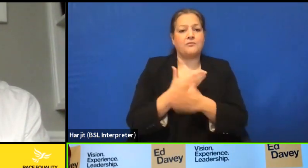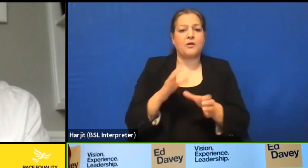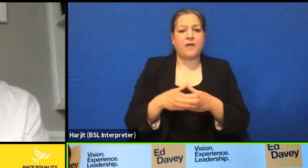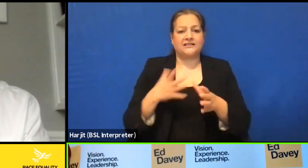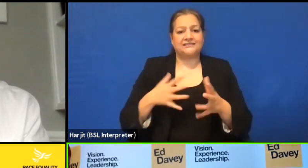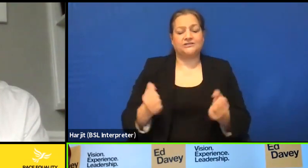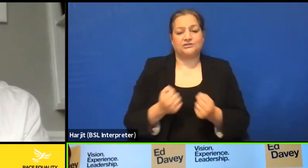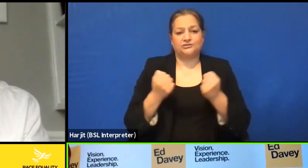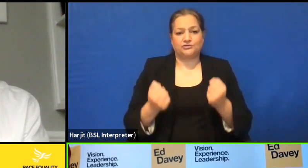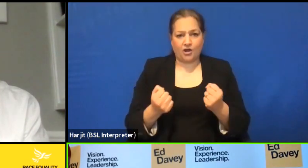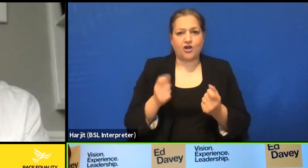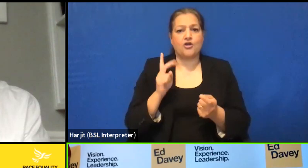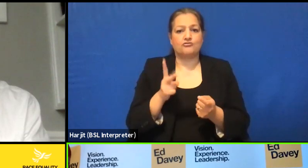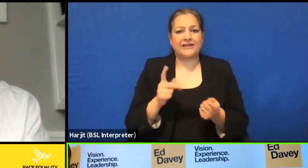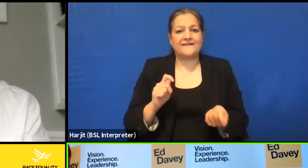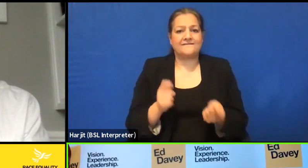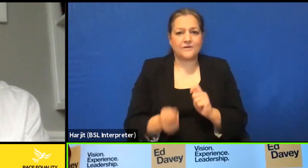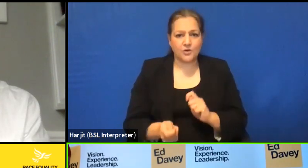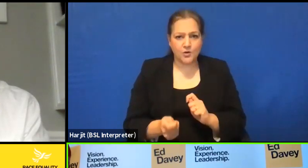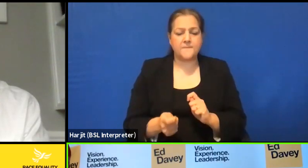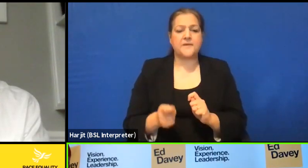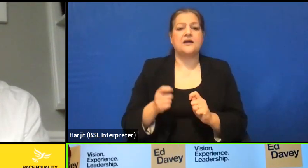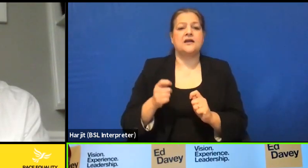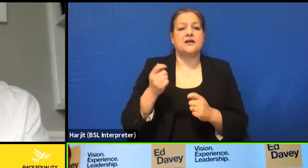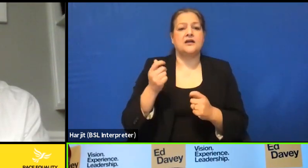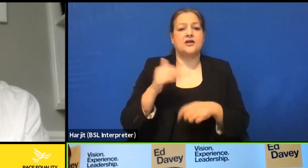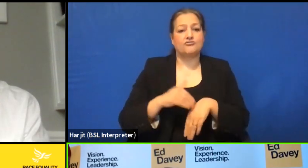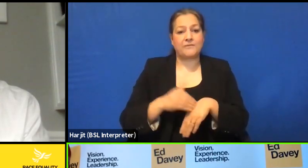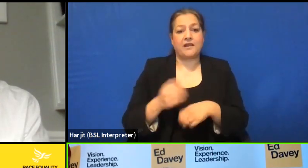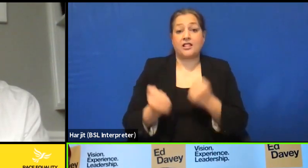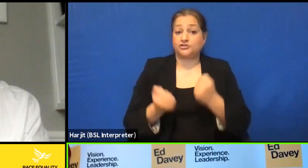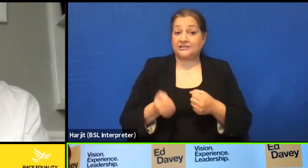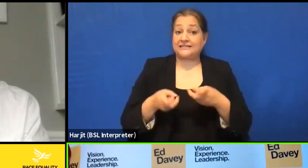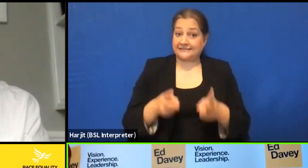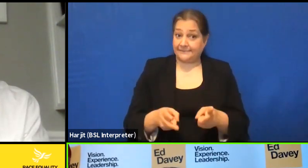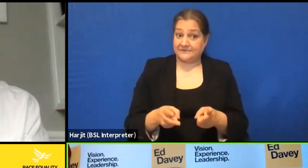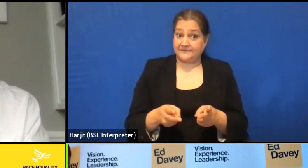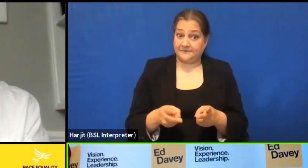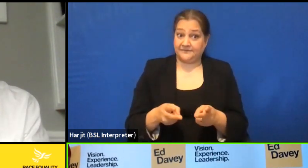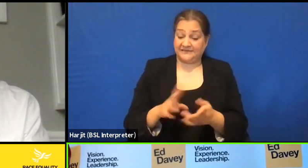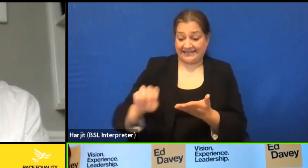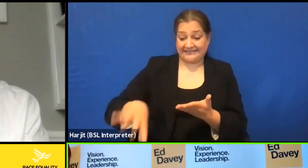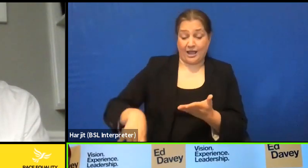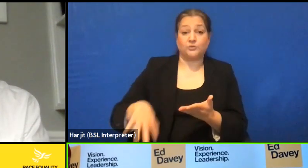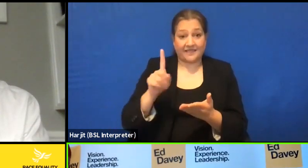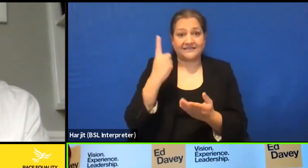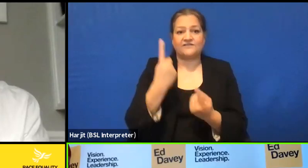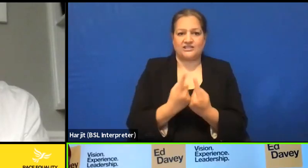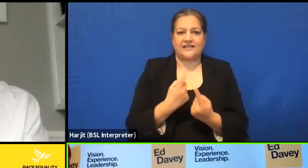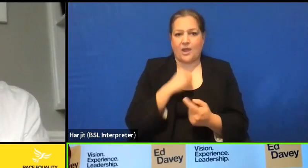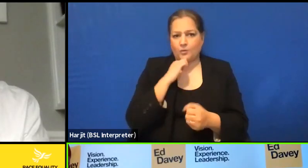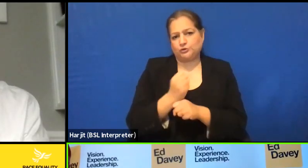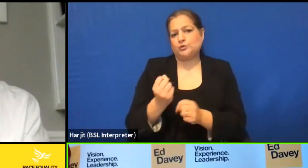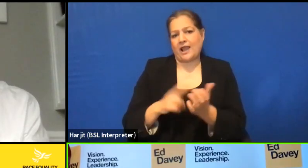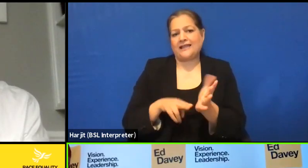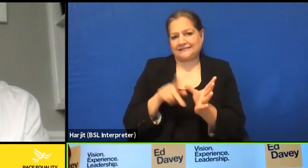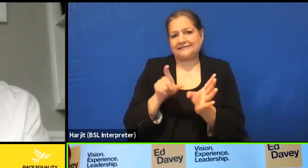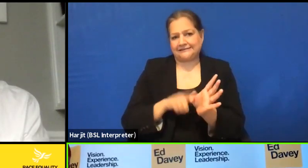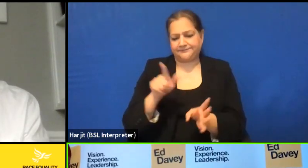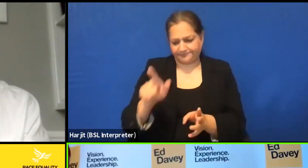justice system to take that racism out of it. So Nancy, that's one of the first things I do. But if you look across the piece, whether it's the David